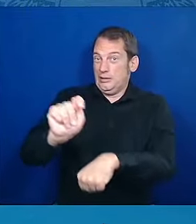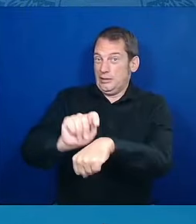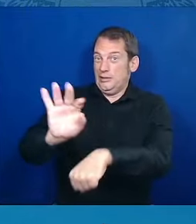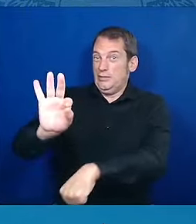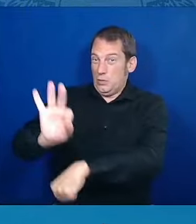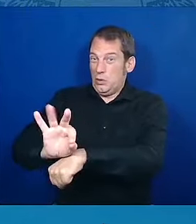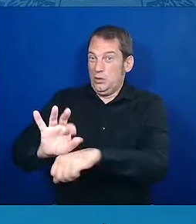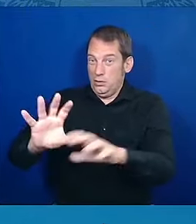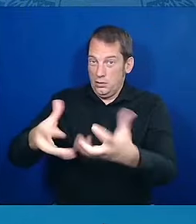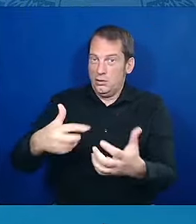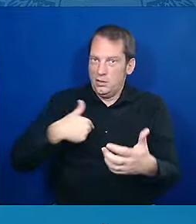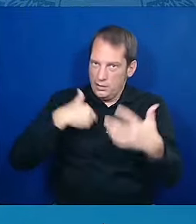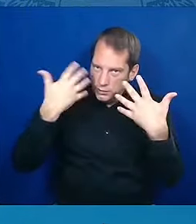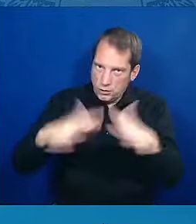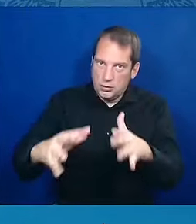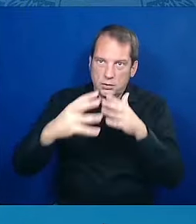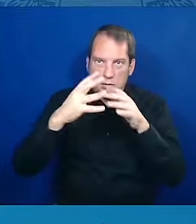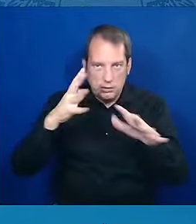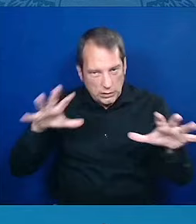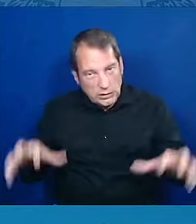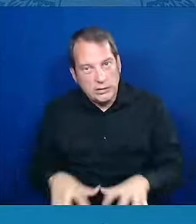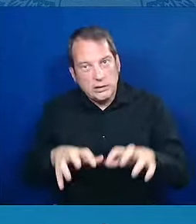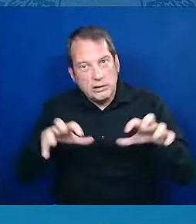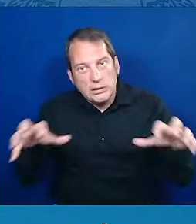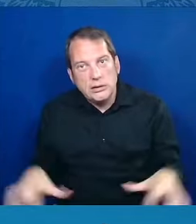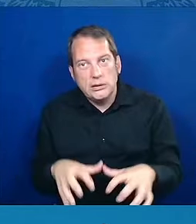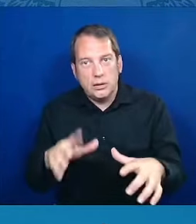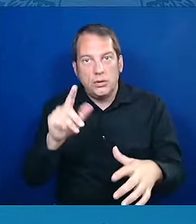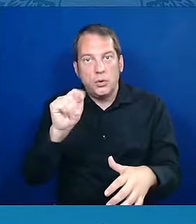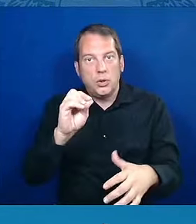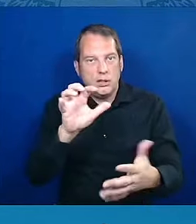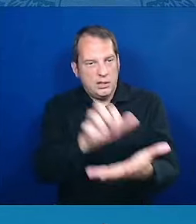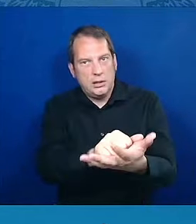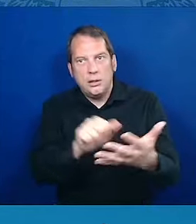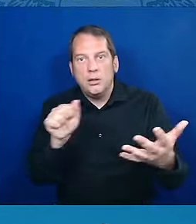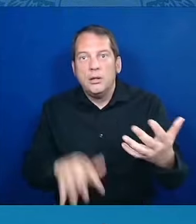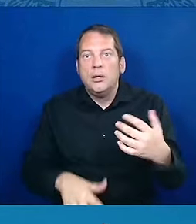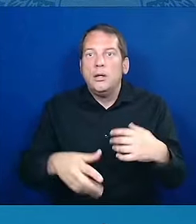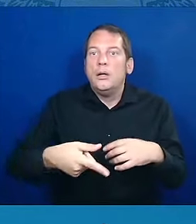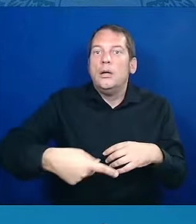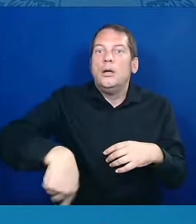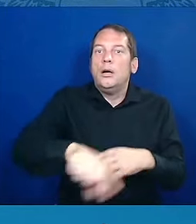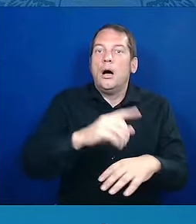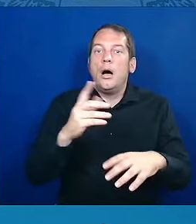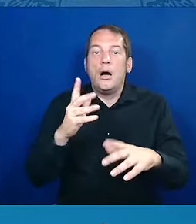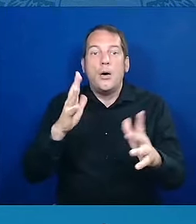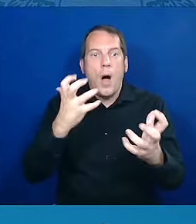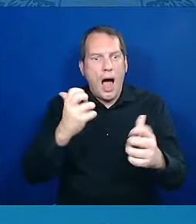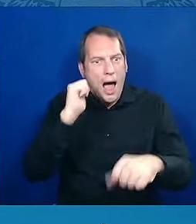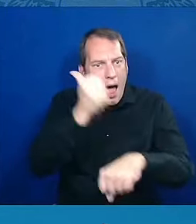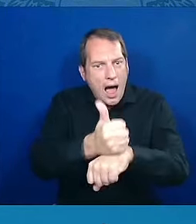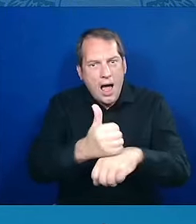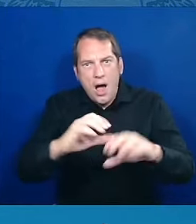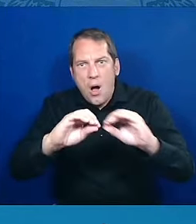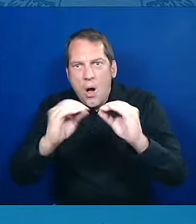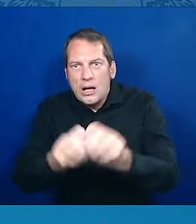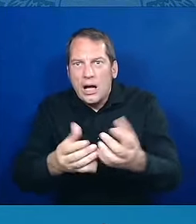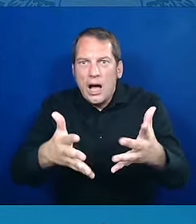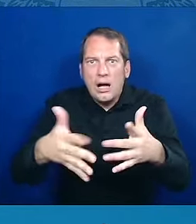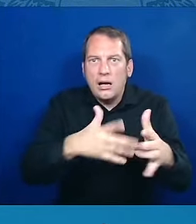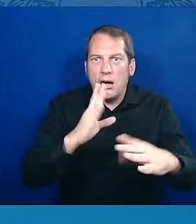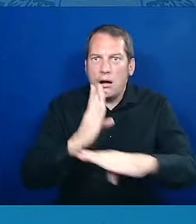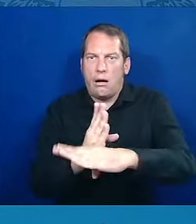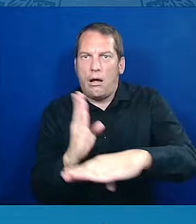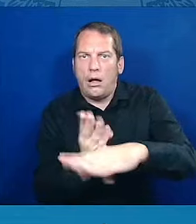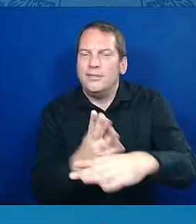private sectors, including for teachers. But there is more that we must do. President Joe Biden and I promised to sign the PRO